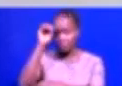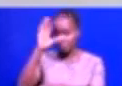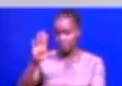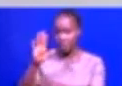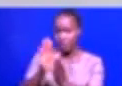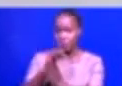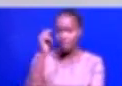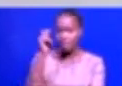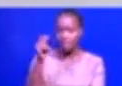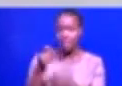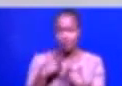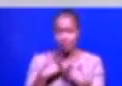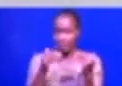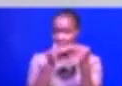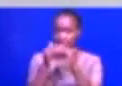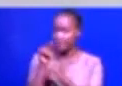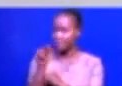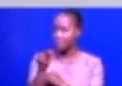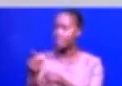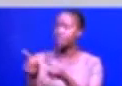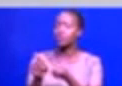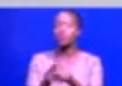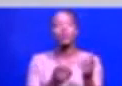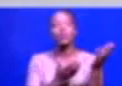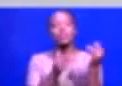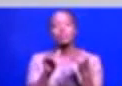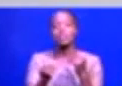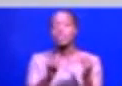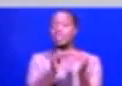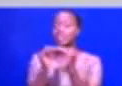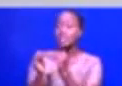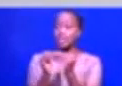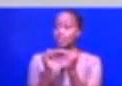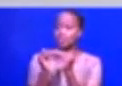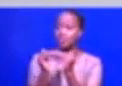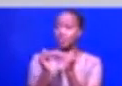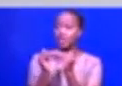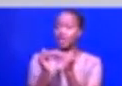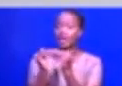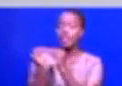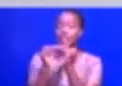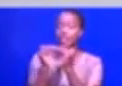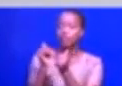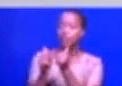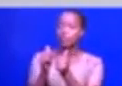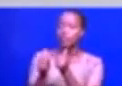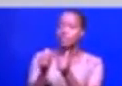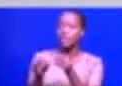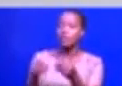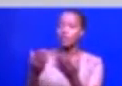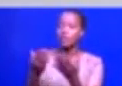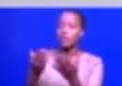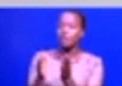talent that exists at that level. And we are also expecting that this level will be the level that will be giving an eye opener